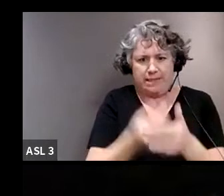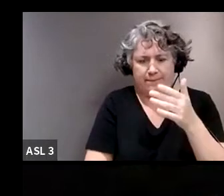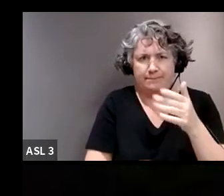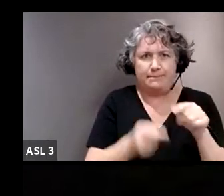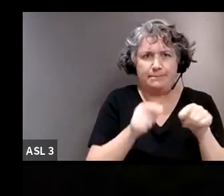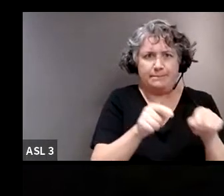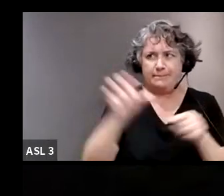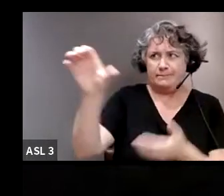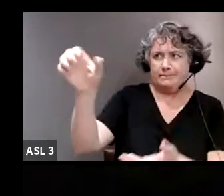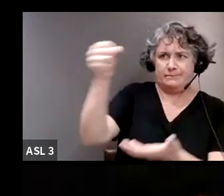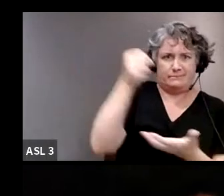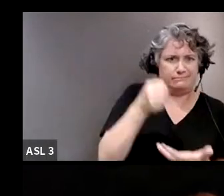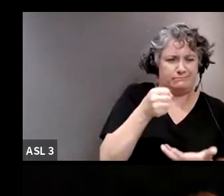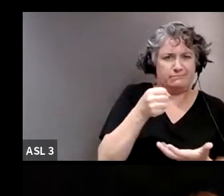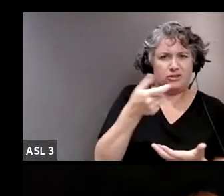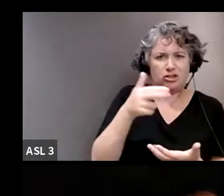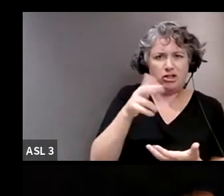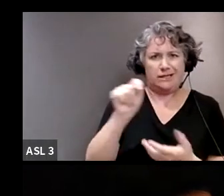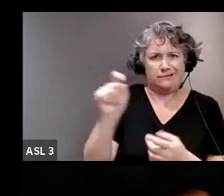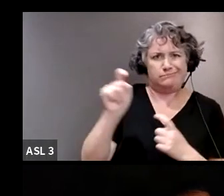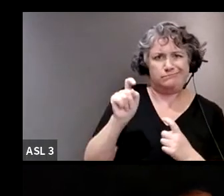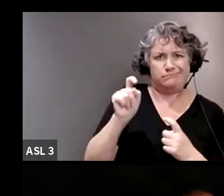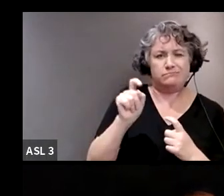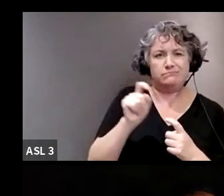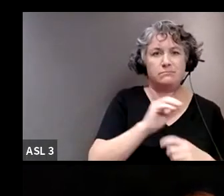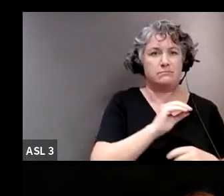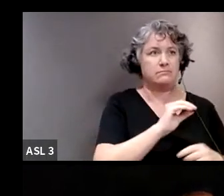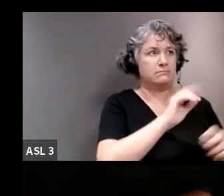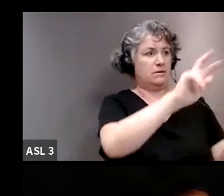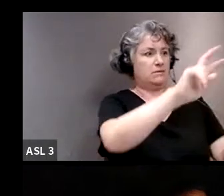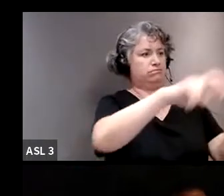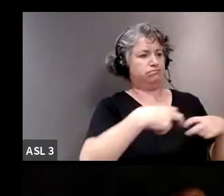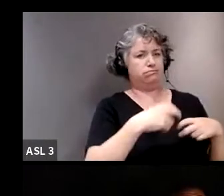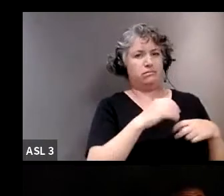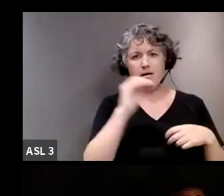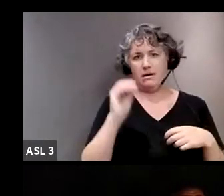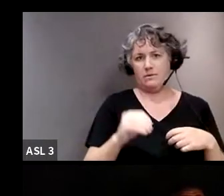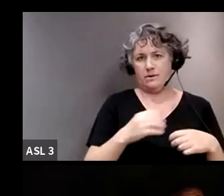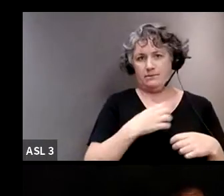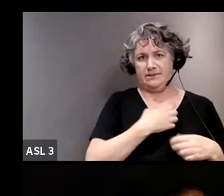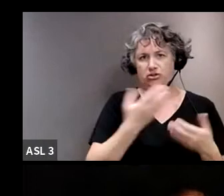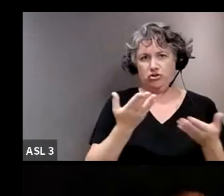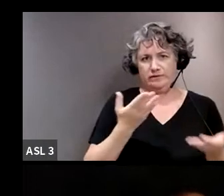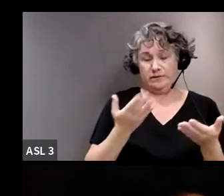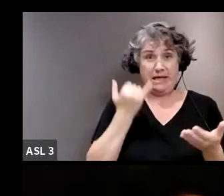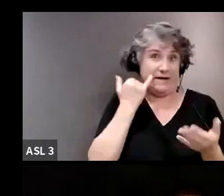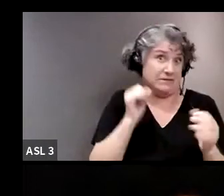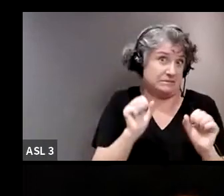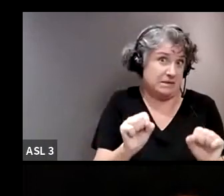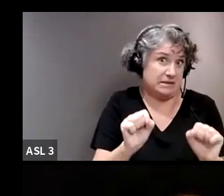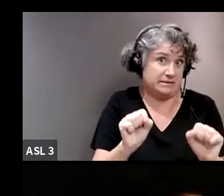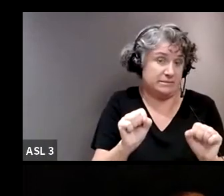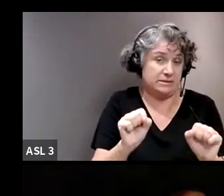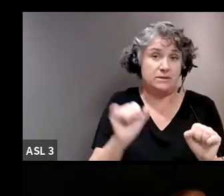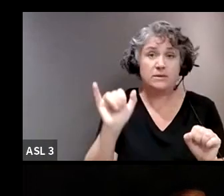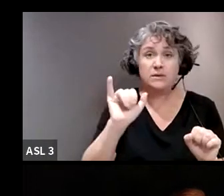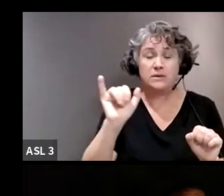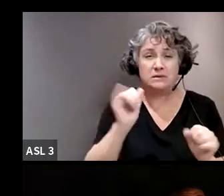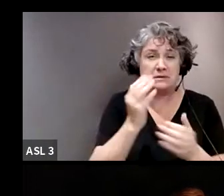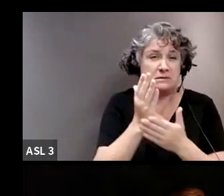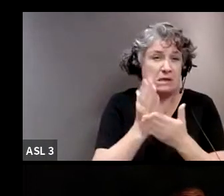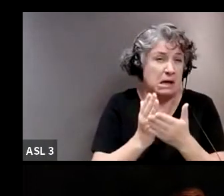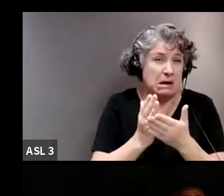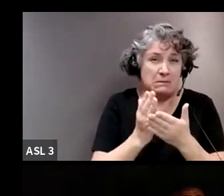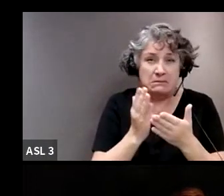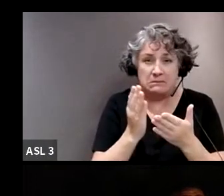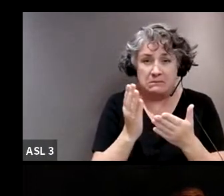driven uh to the to the ottawa police service so um if that would be uh possible as well in some type of